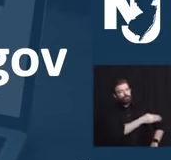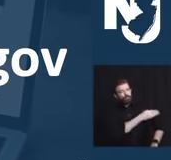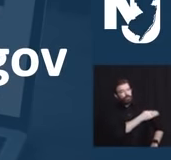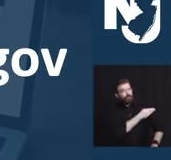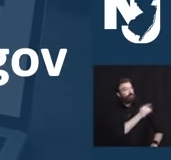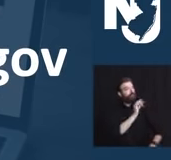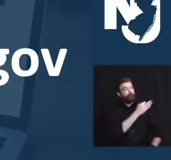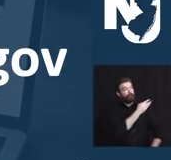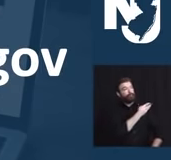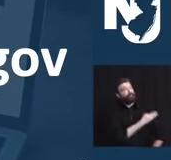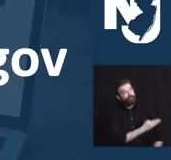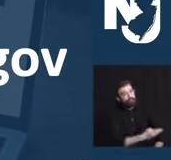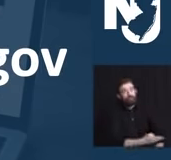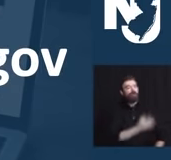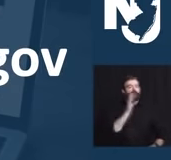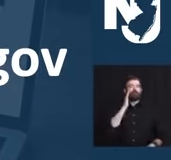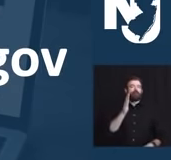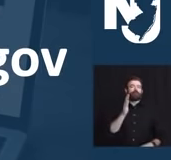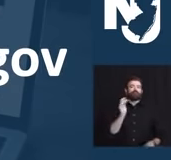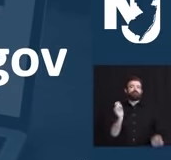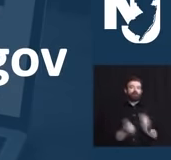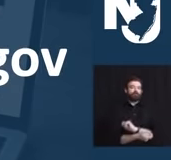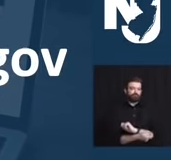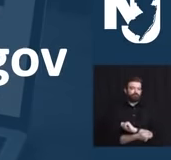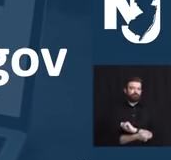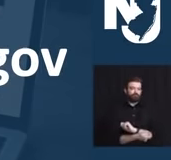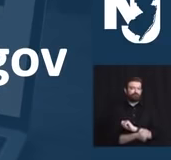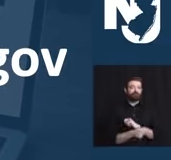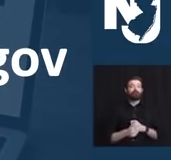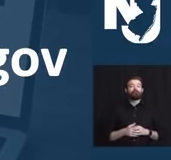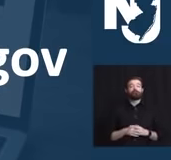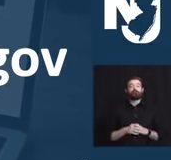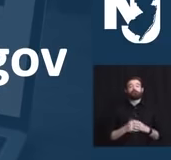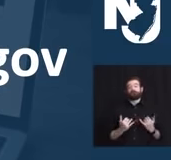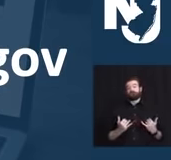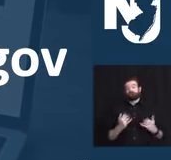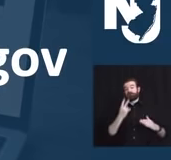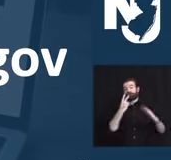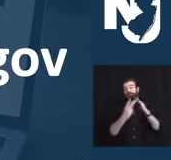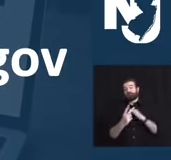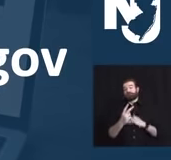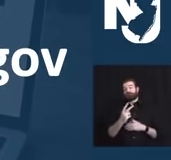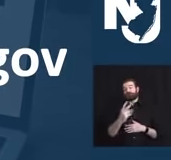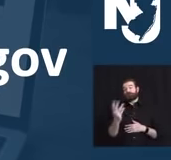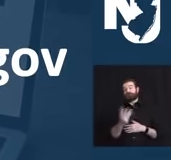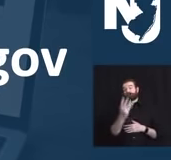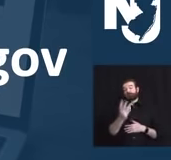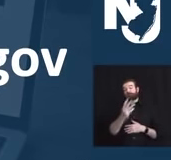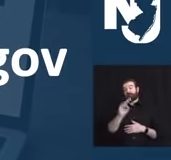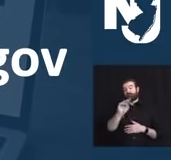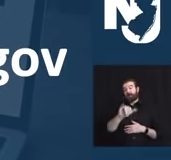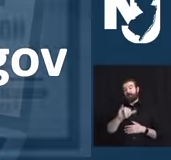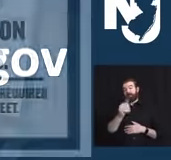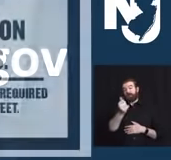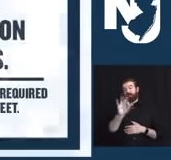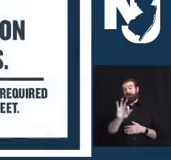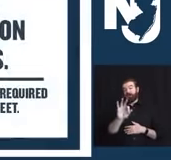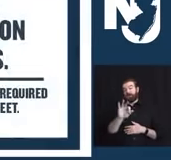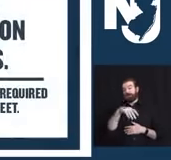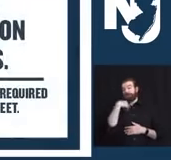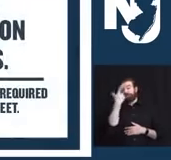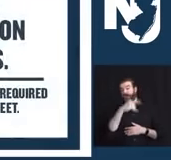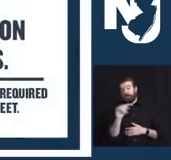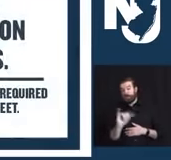that, here is where we anticipate being on Wednesday, May 19th. First, we anticipate